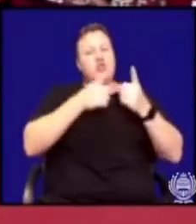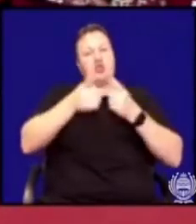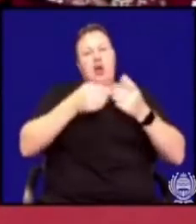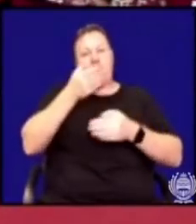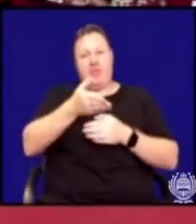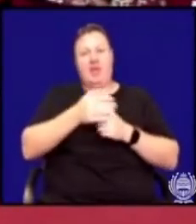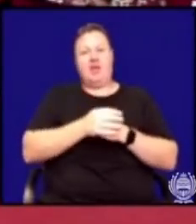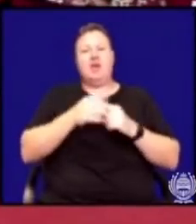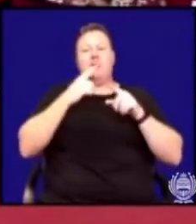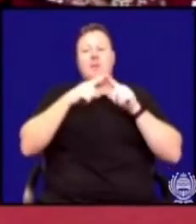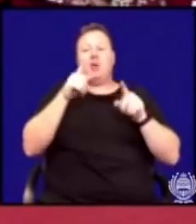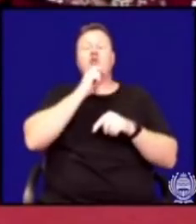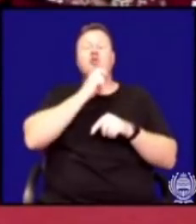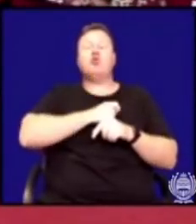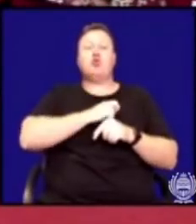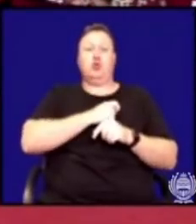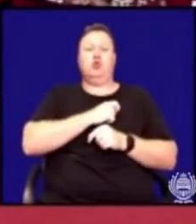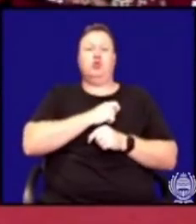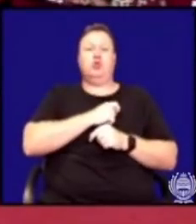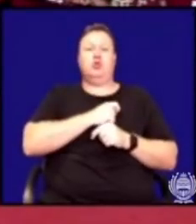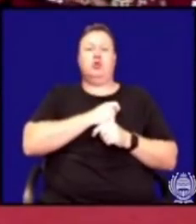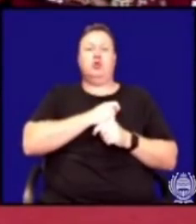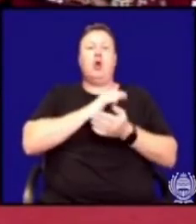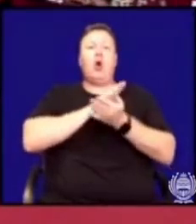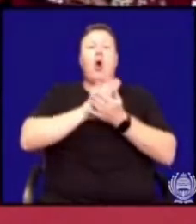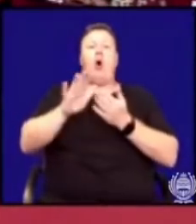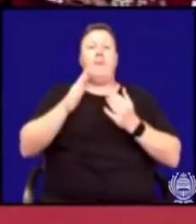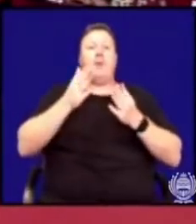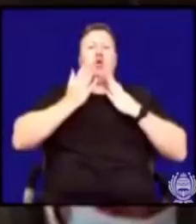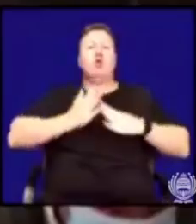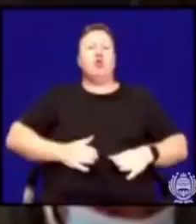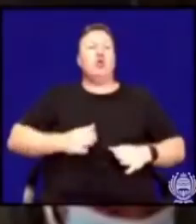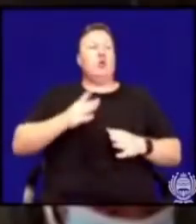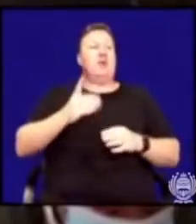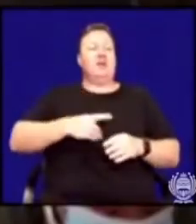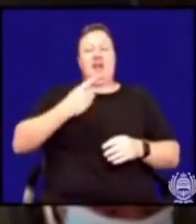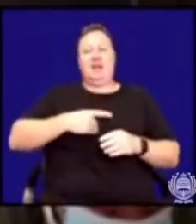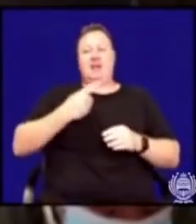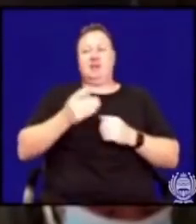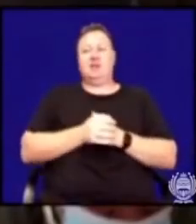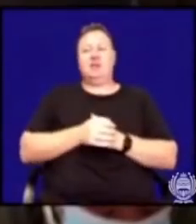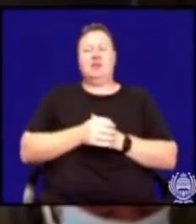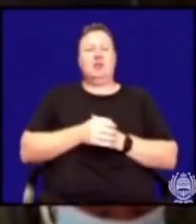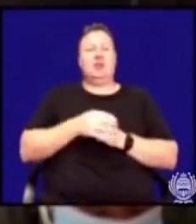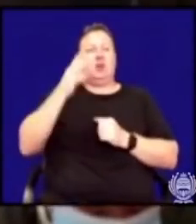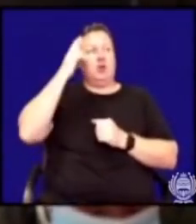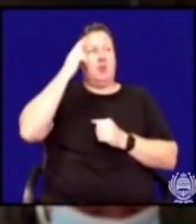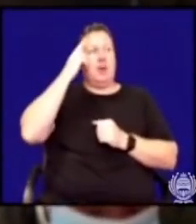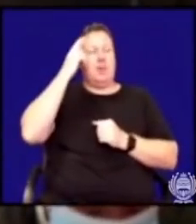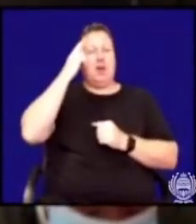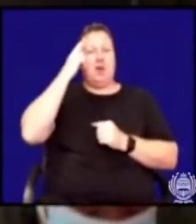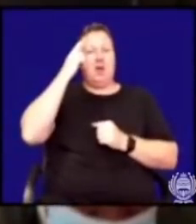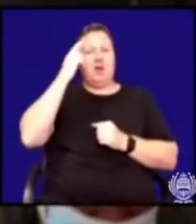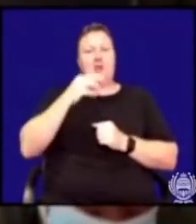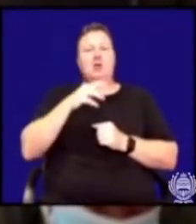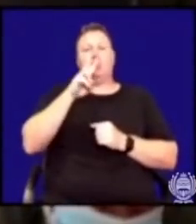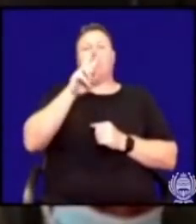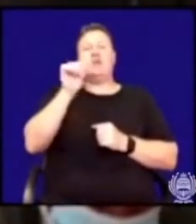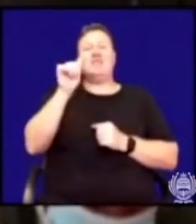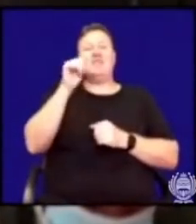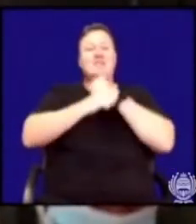is harm to human dignity. Today, I remind this House of the declaration made 26 years